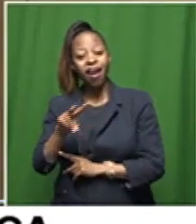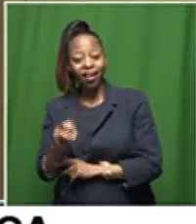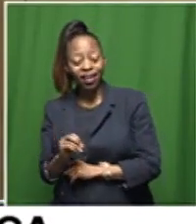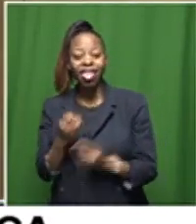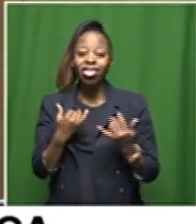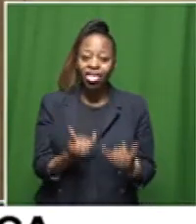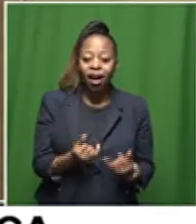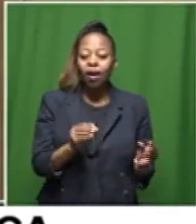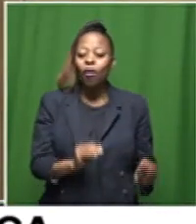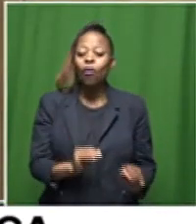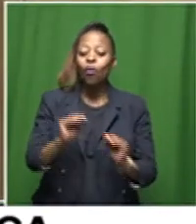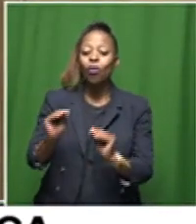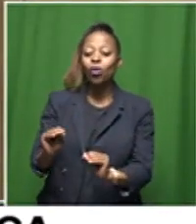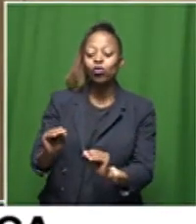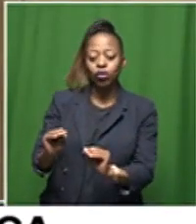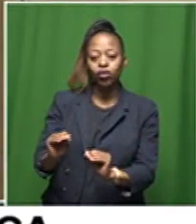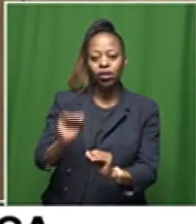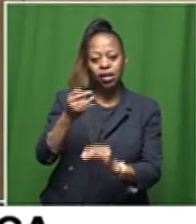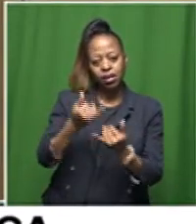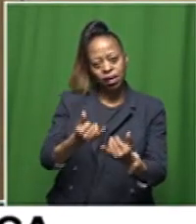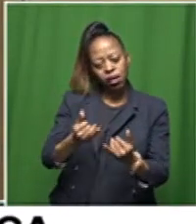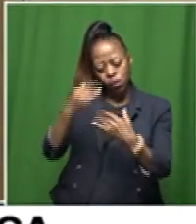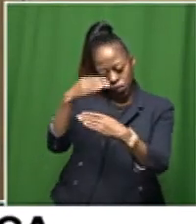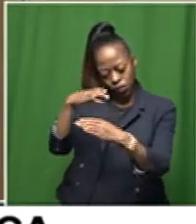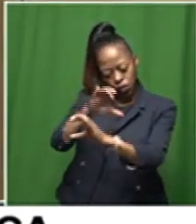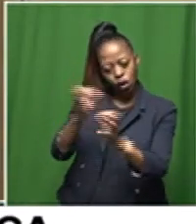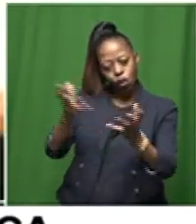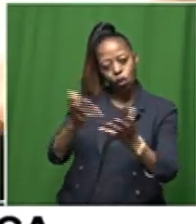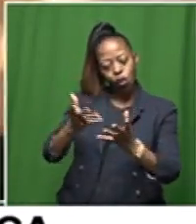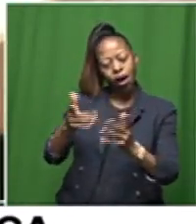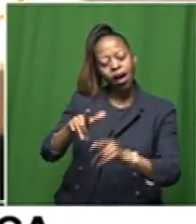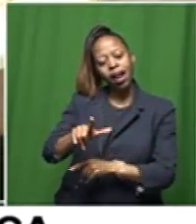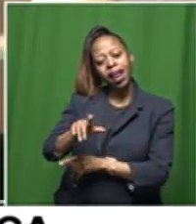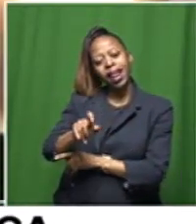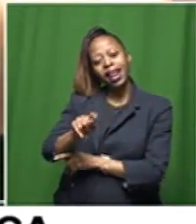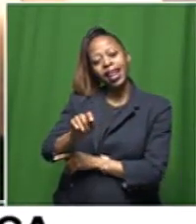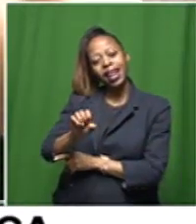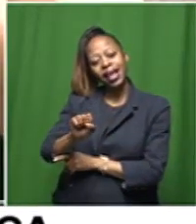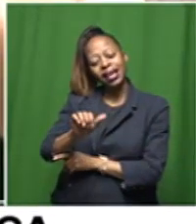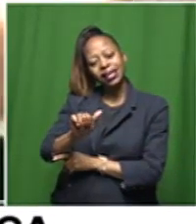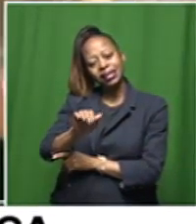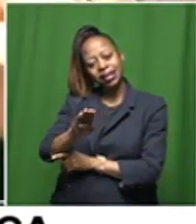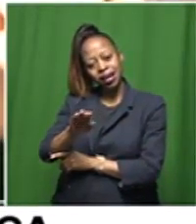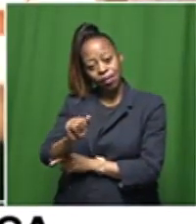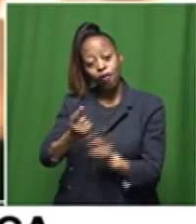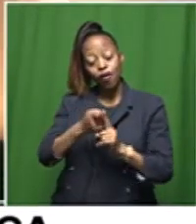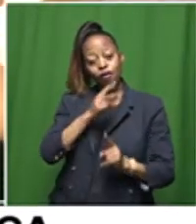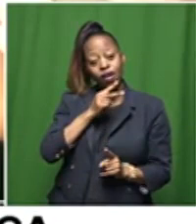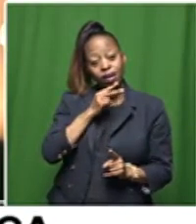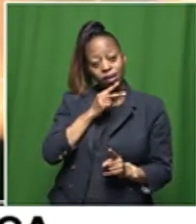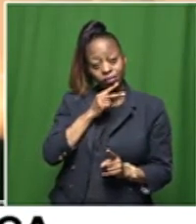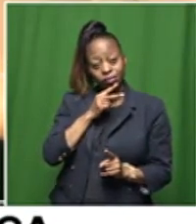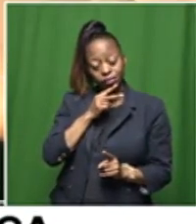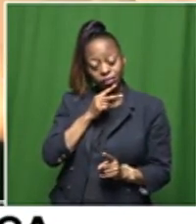when we move this time around, we are in Letaba, as I've indicated, from Friday up until we are in